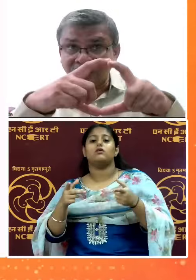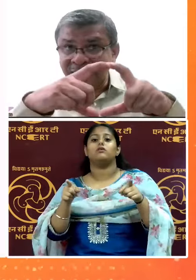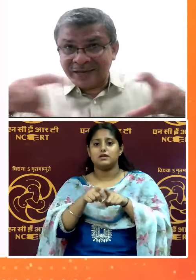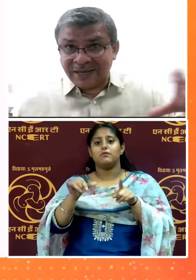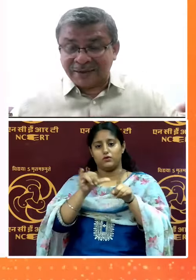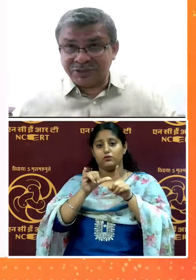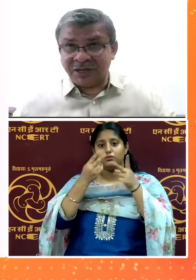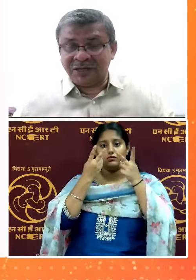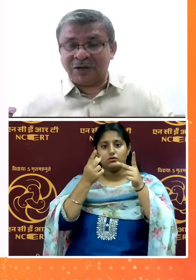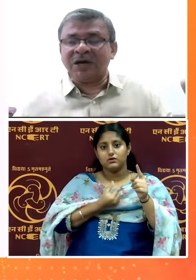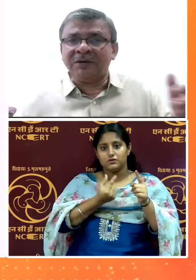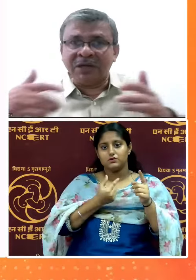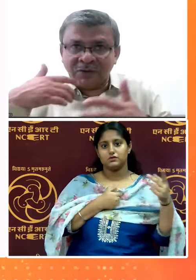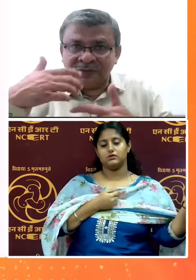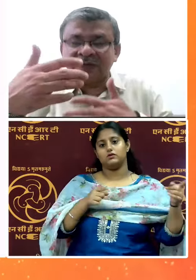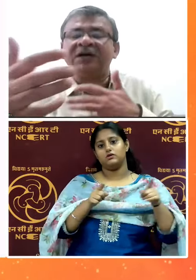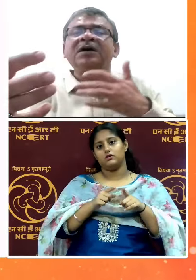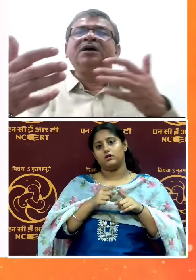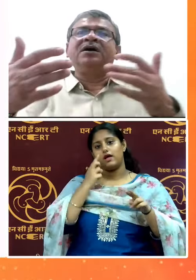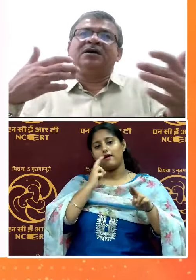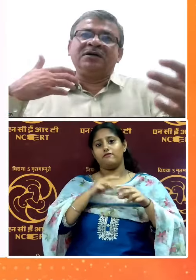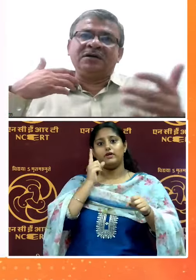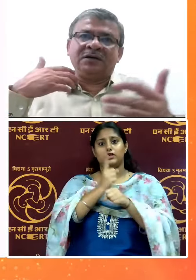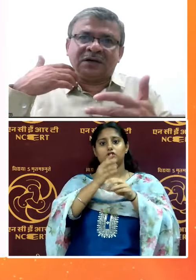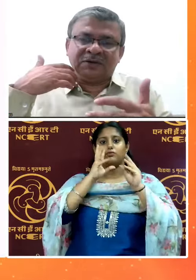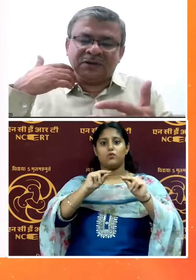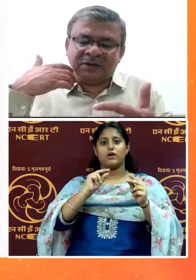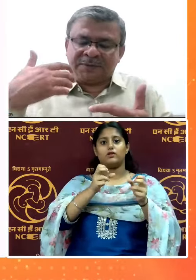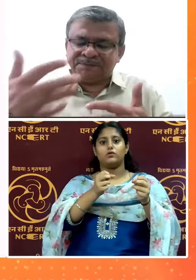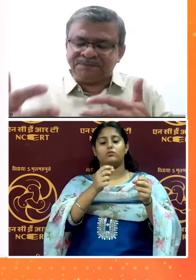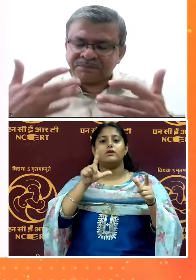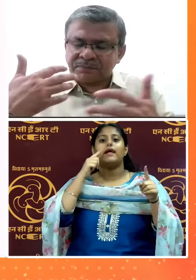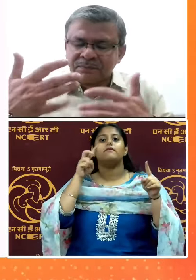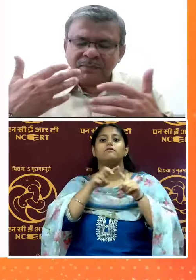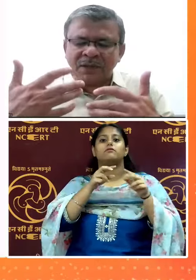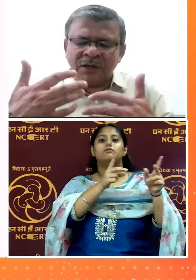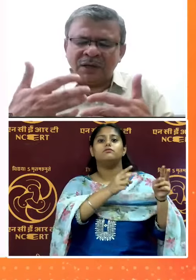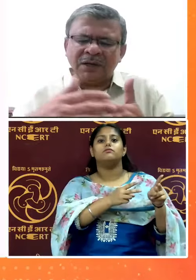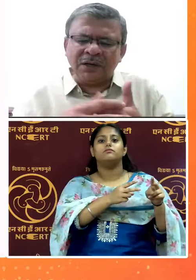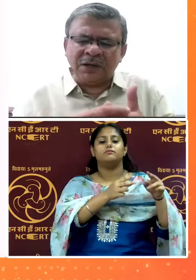have got captioning now, and many of the our